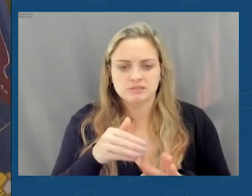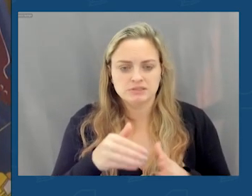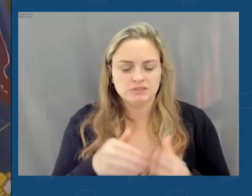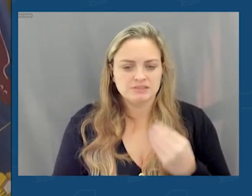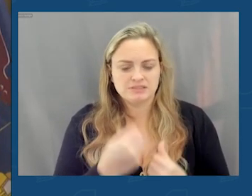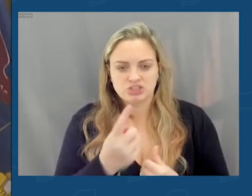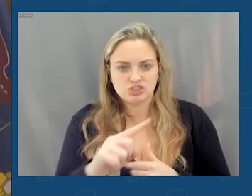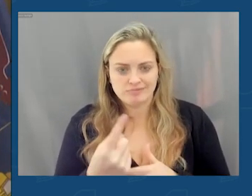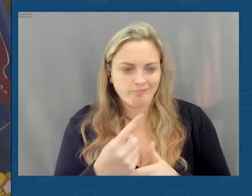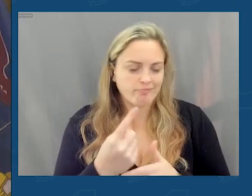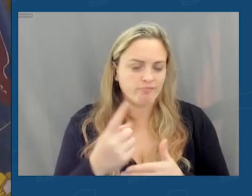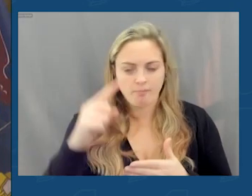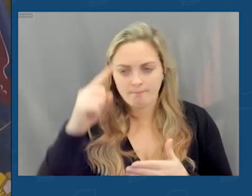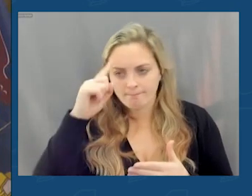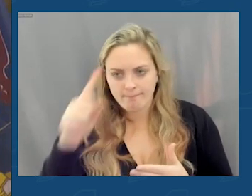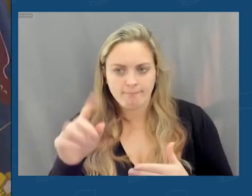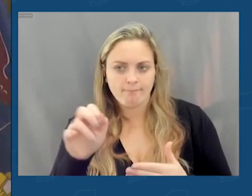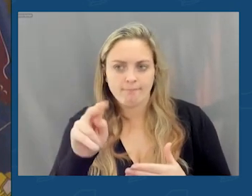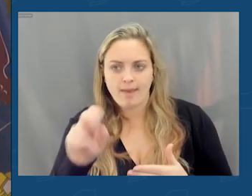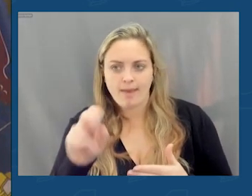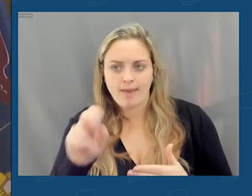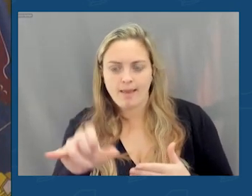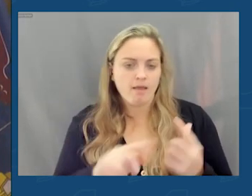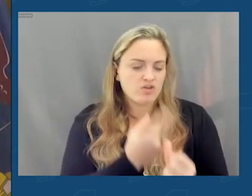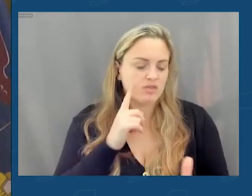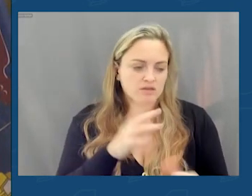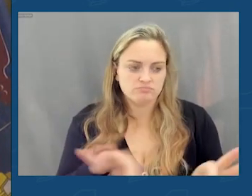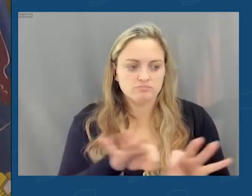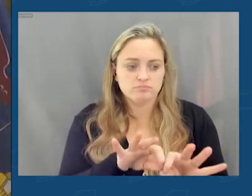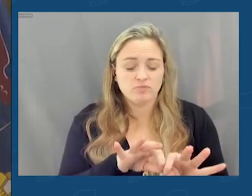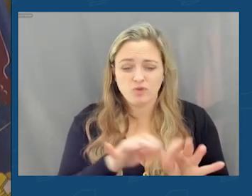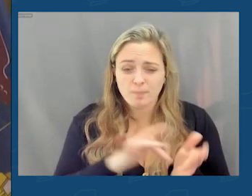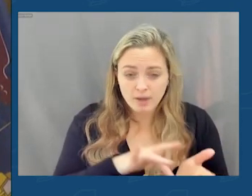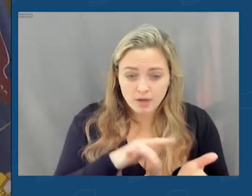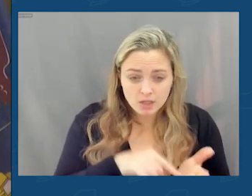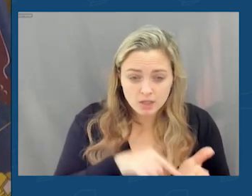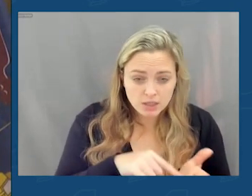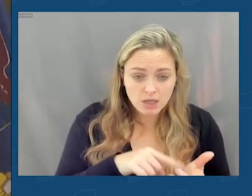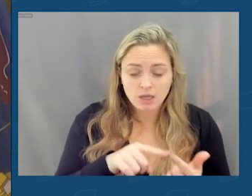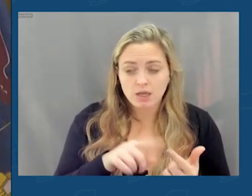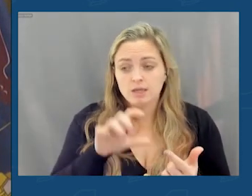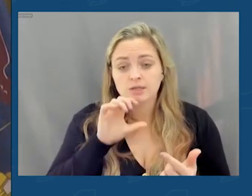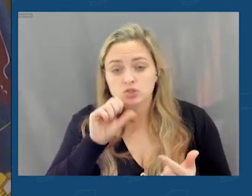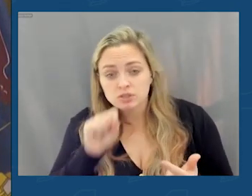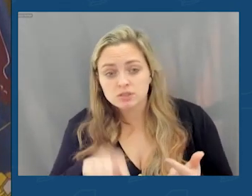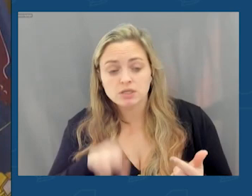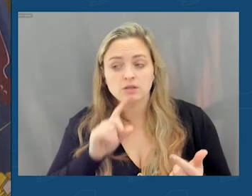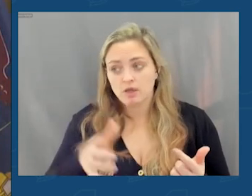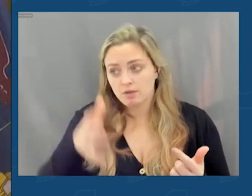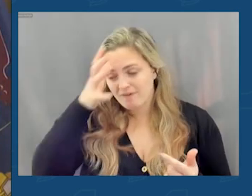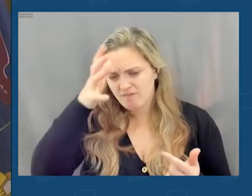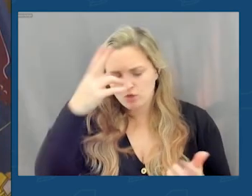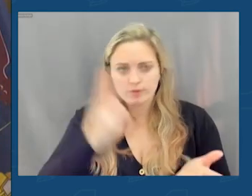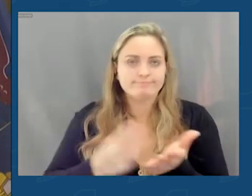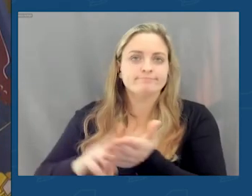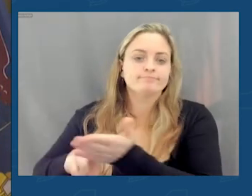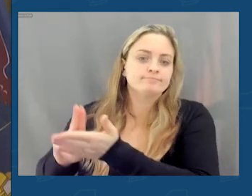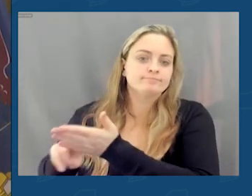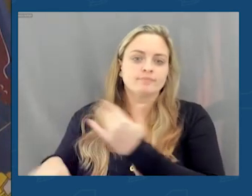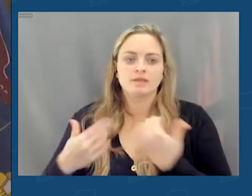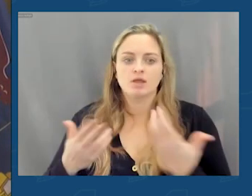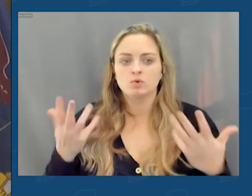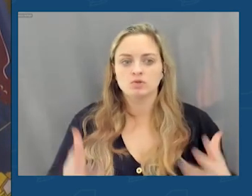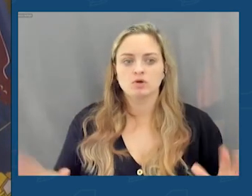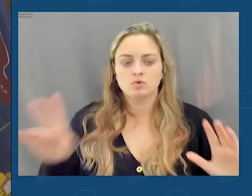you find yourself in medical debt, whether you're a senior citizen like my father used to sign up for everything, and now that he's gone, we're seeing his